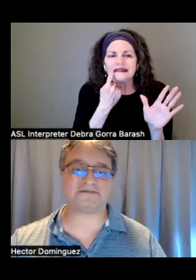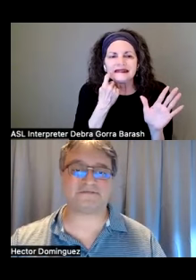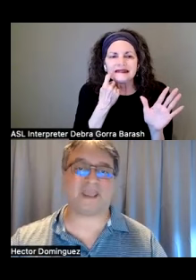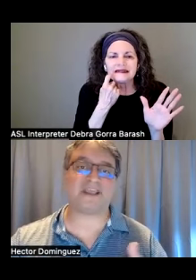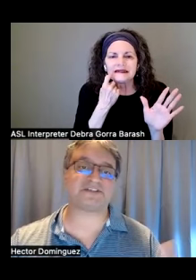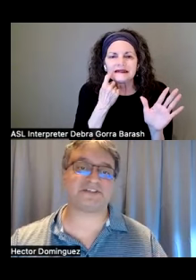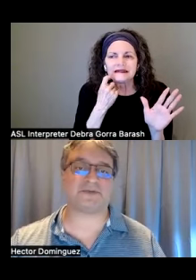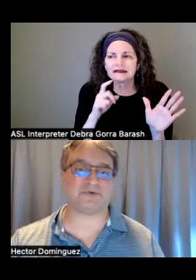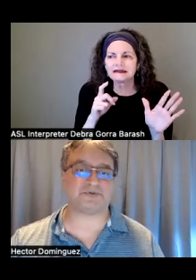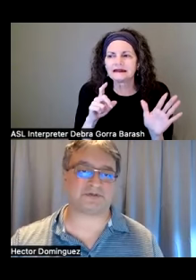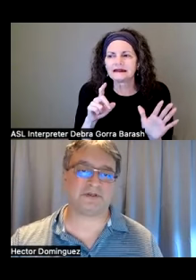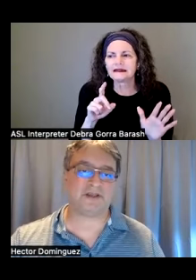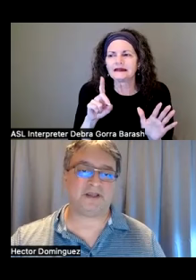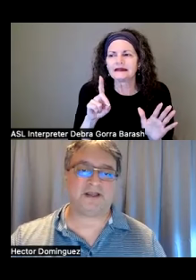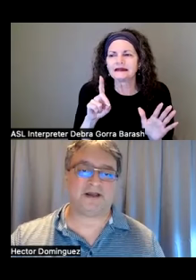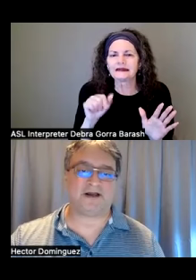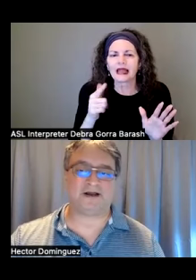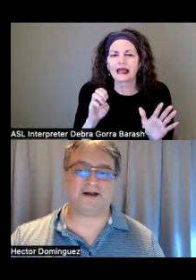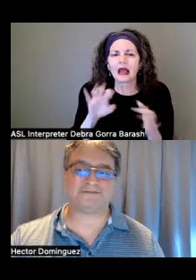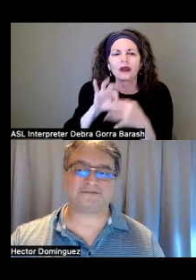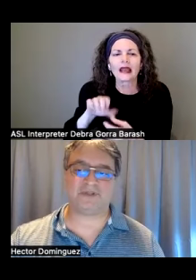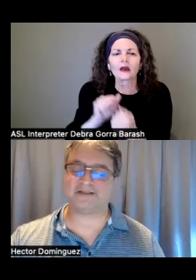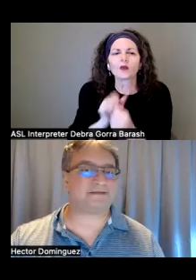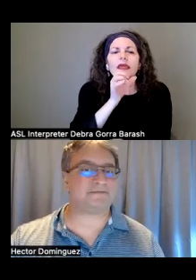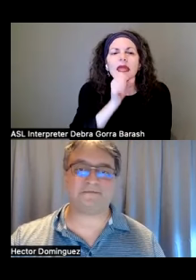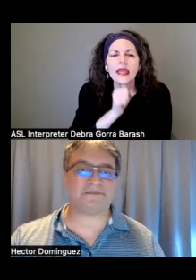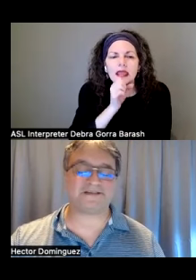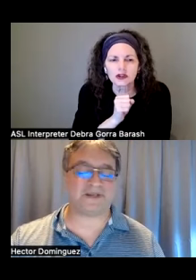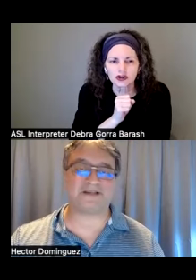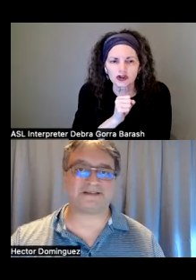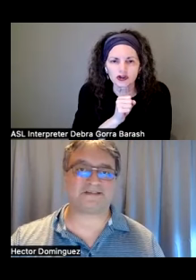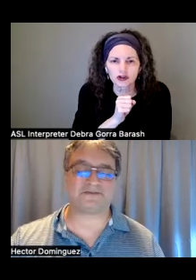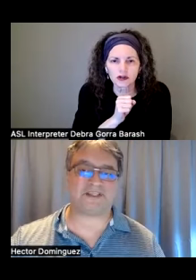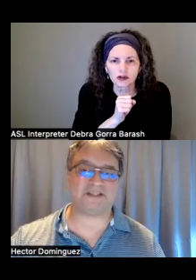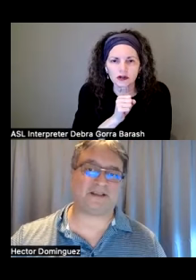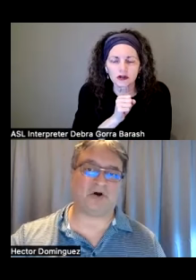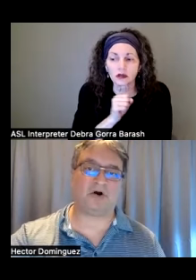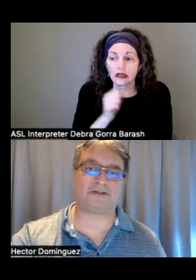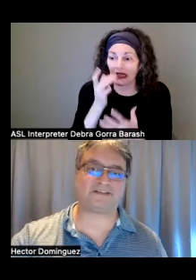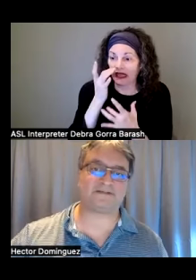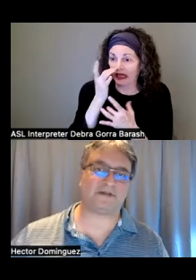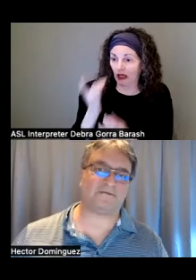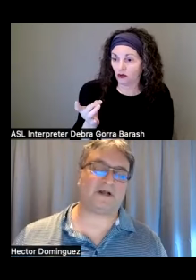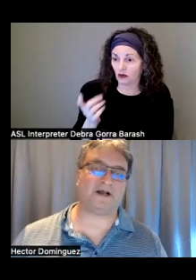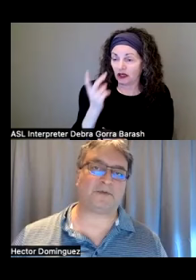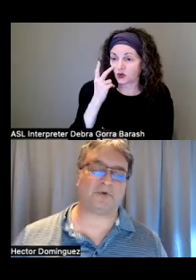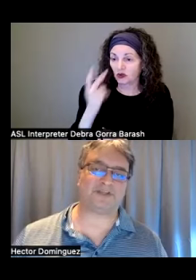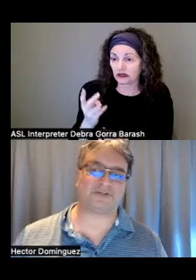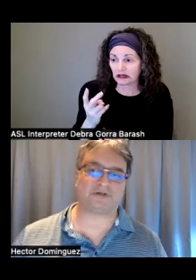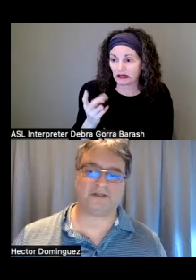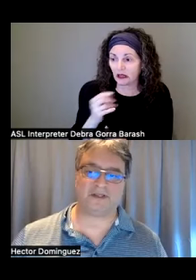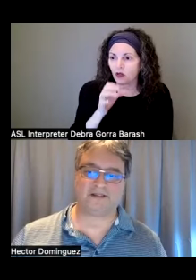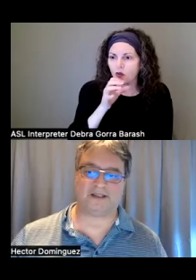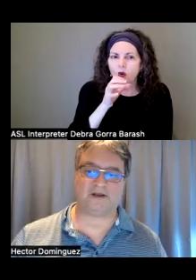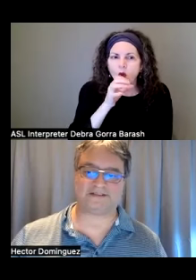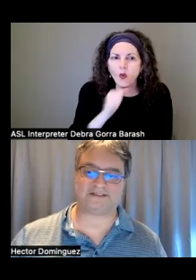census data in terms of age distribution. it's very interesting to see that the oldest